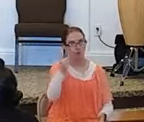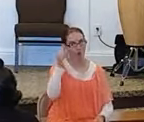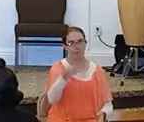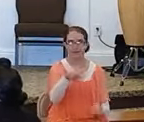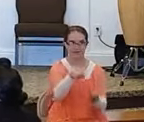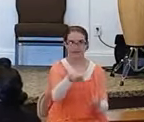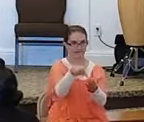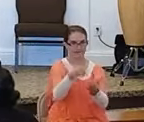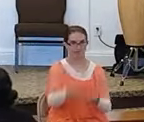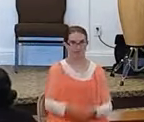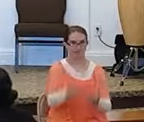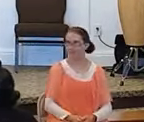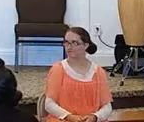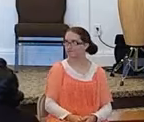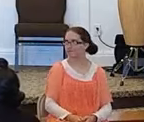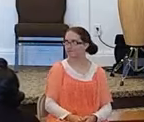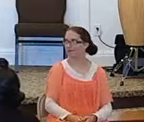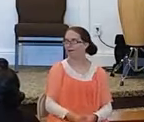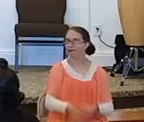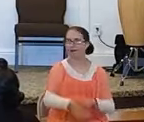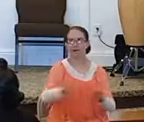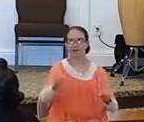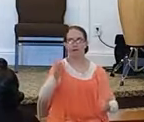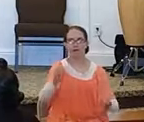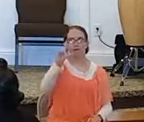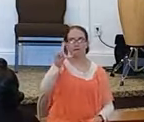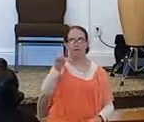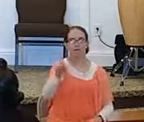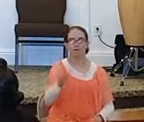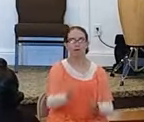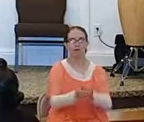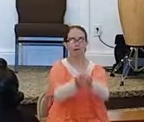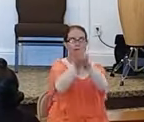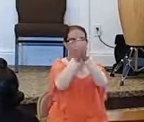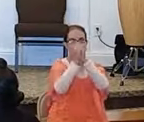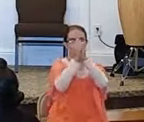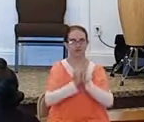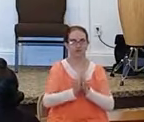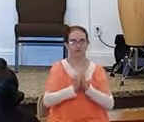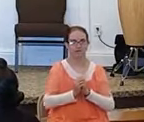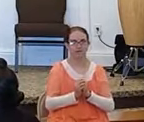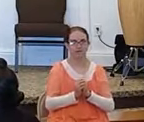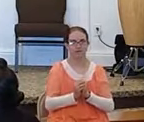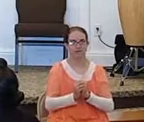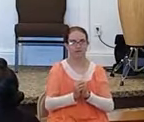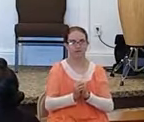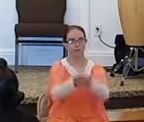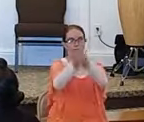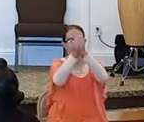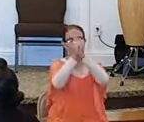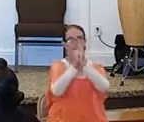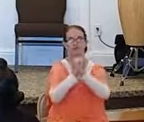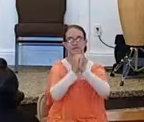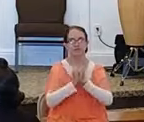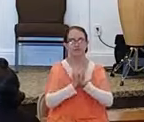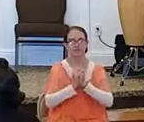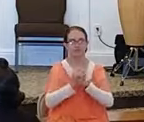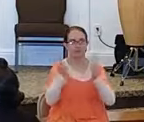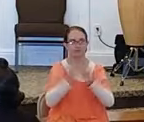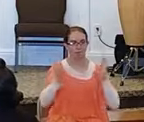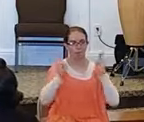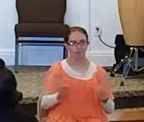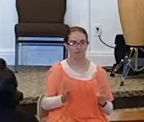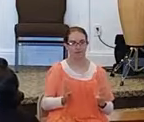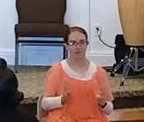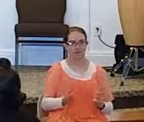is. Hallelujah. And they brought out the oil of worship. Hallelujah. And began to worship him while the others